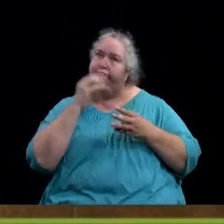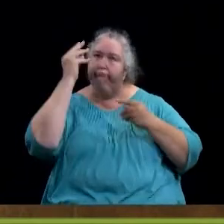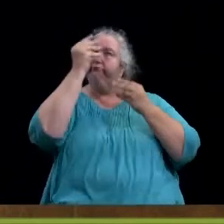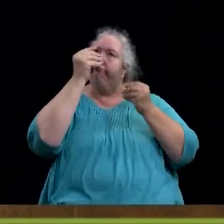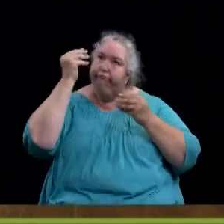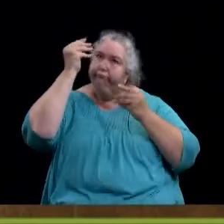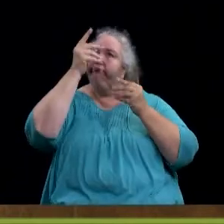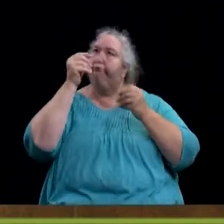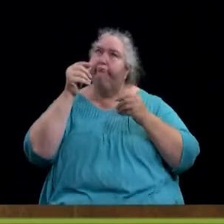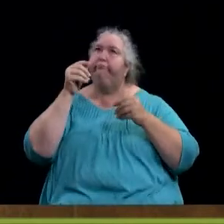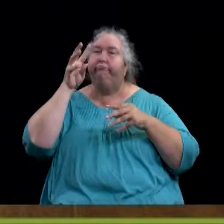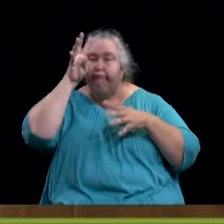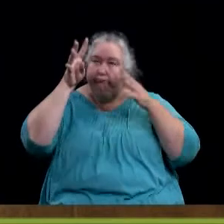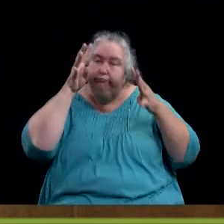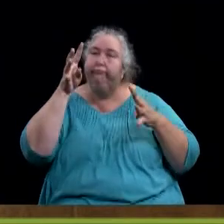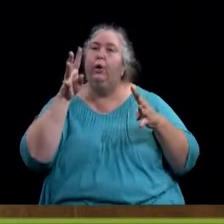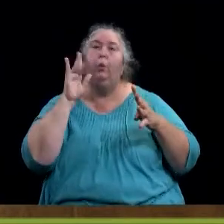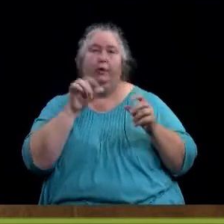the mark.